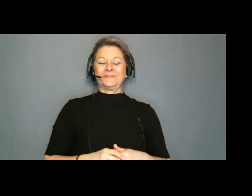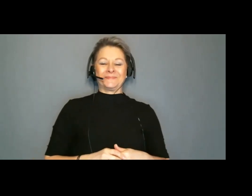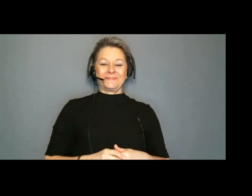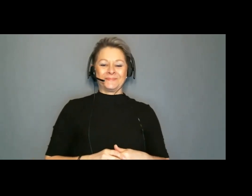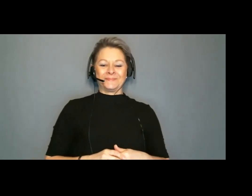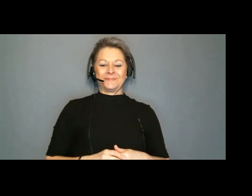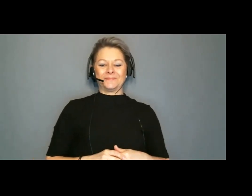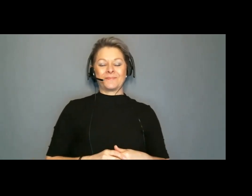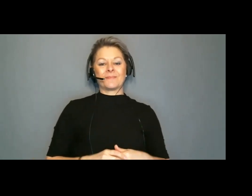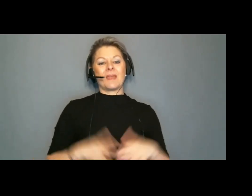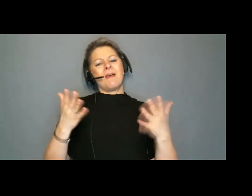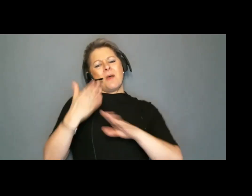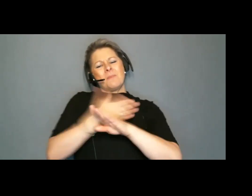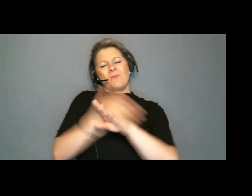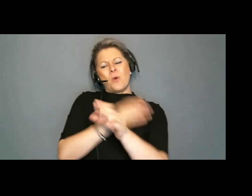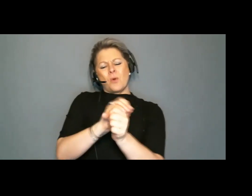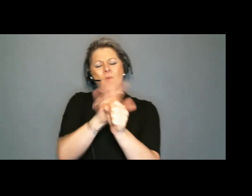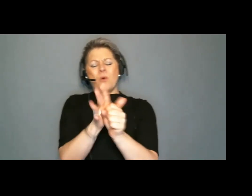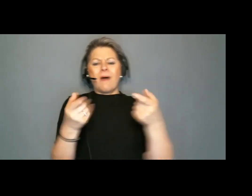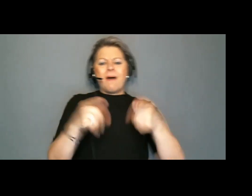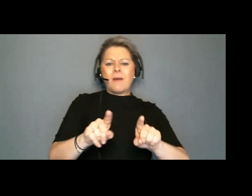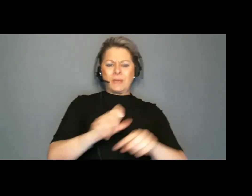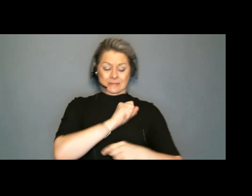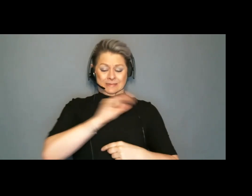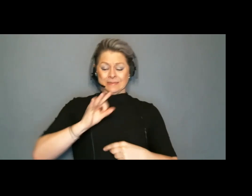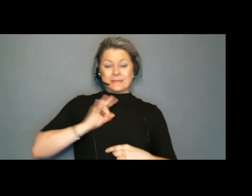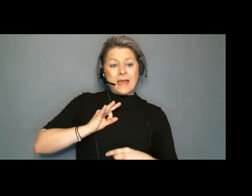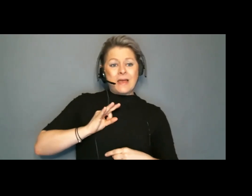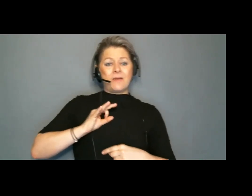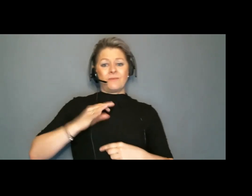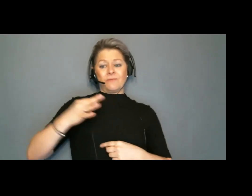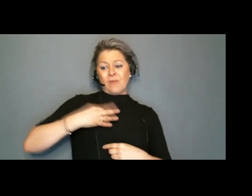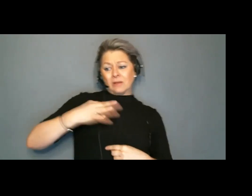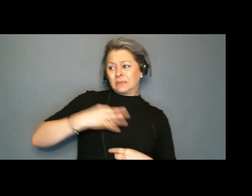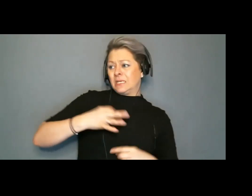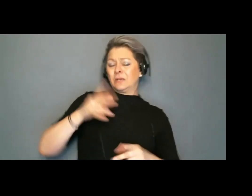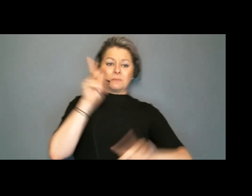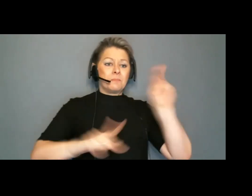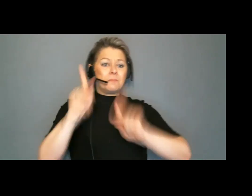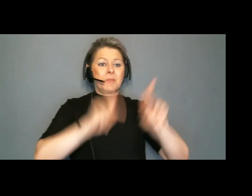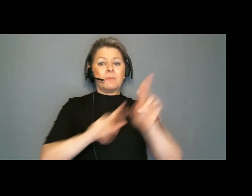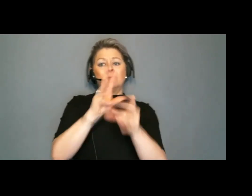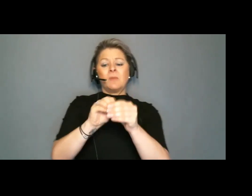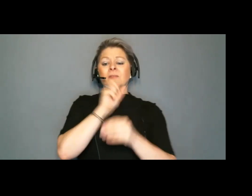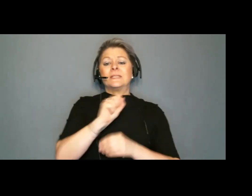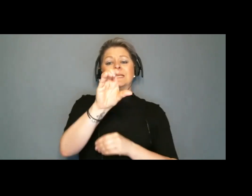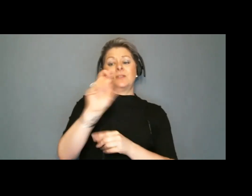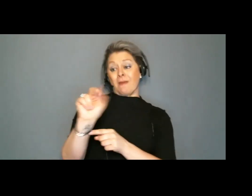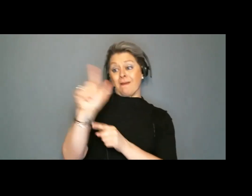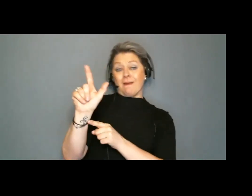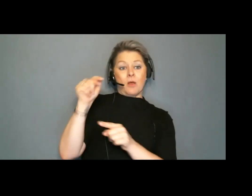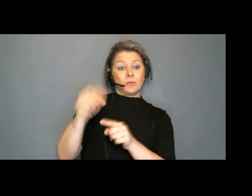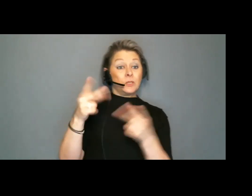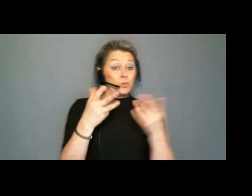During pre-COVID days, staff, volunteers, and often partners of Seniors NL spent a lot of time